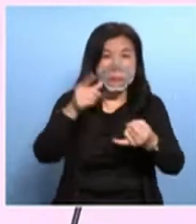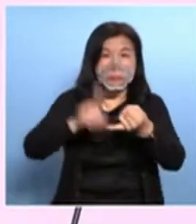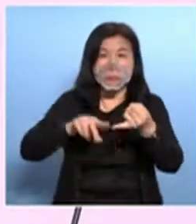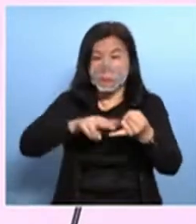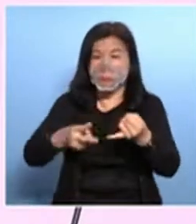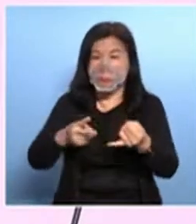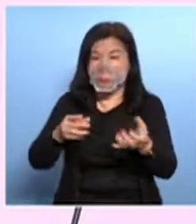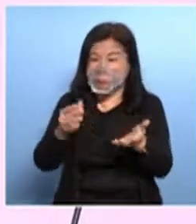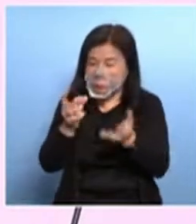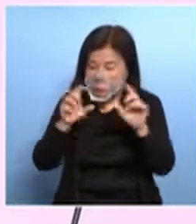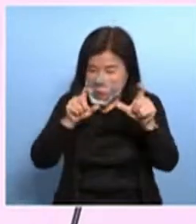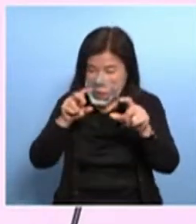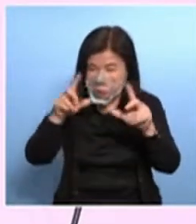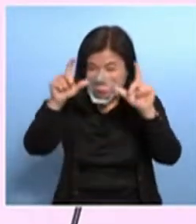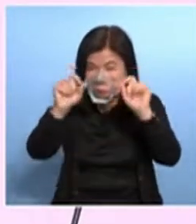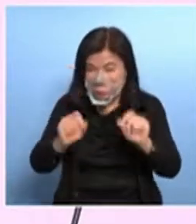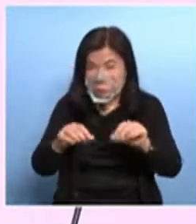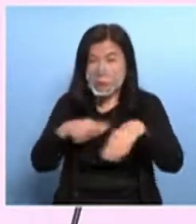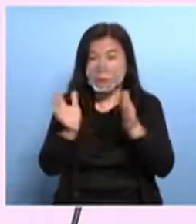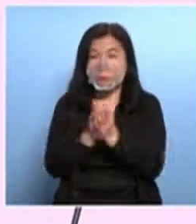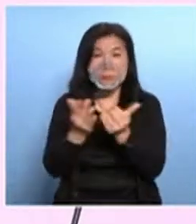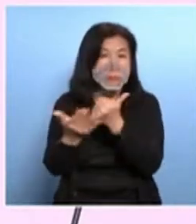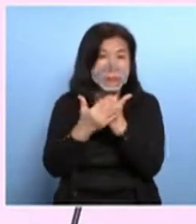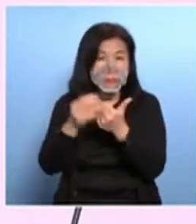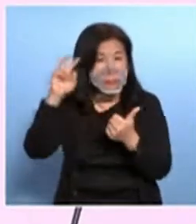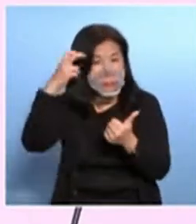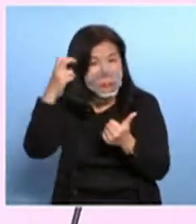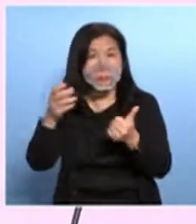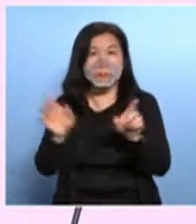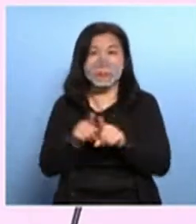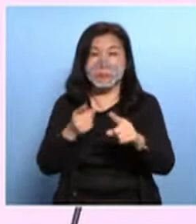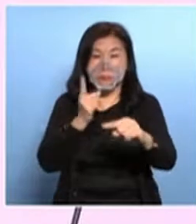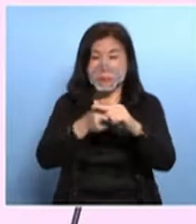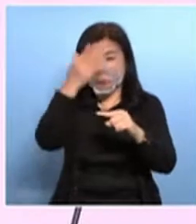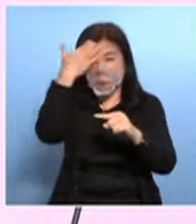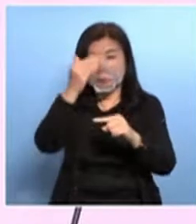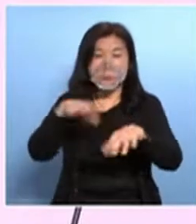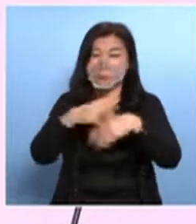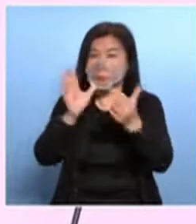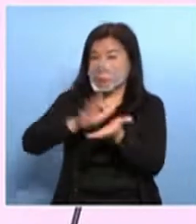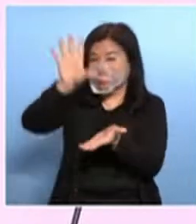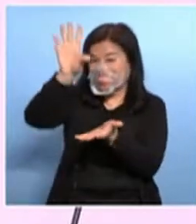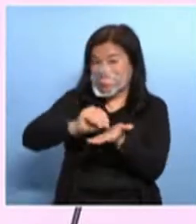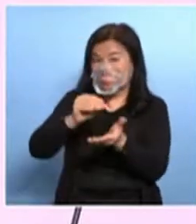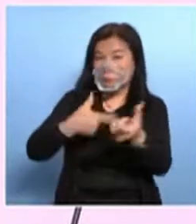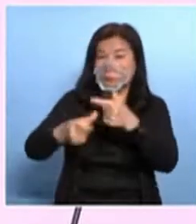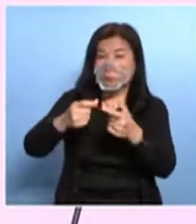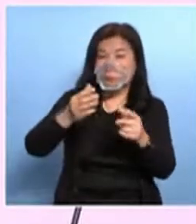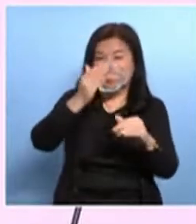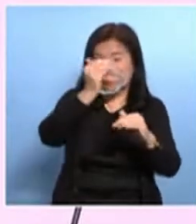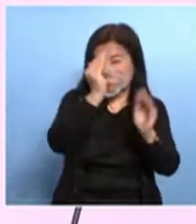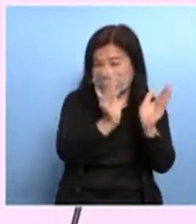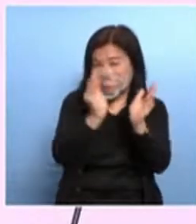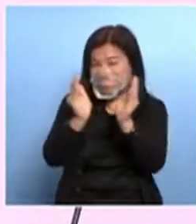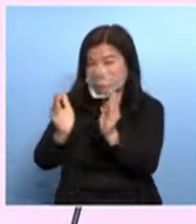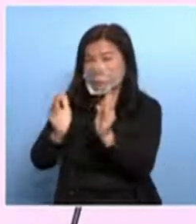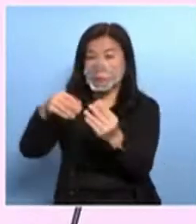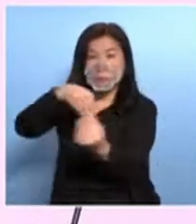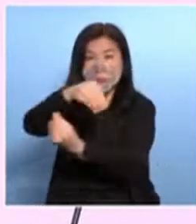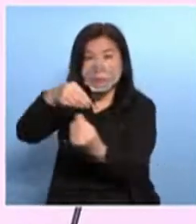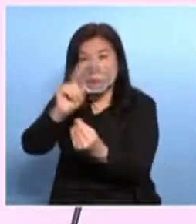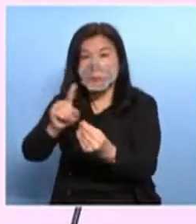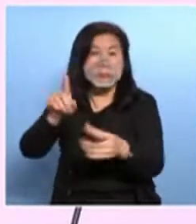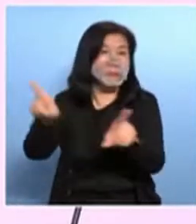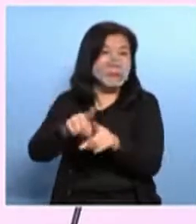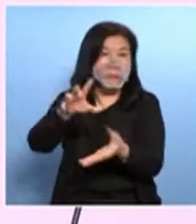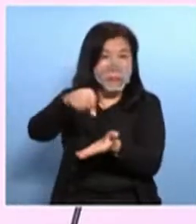of various data in the economic system, followed by digitalization, organization, and analysis of these data, we can better understand the operation of